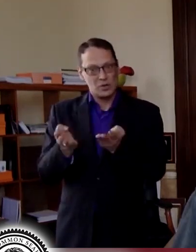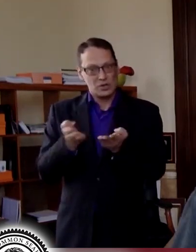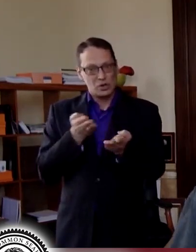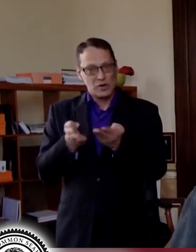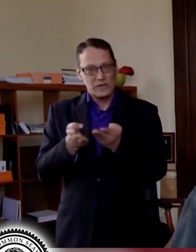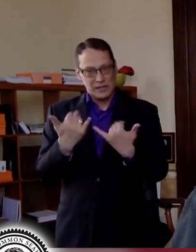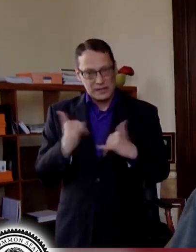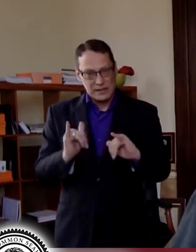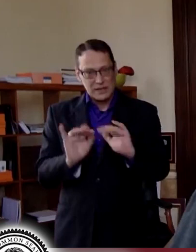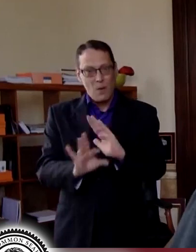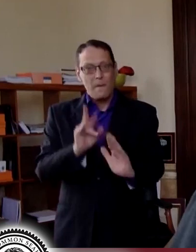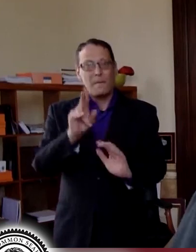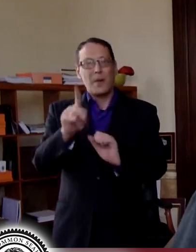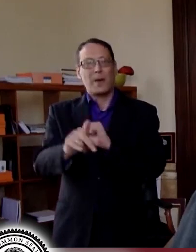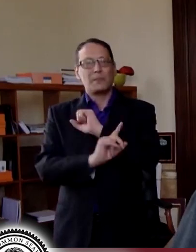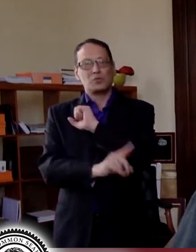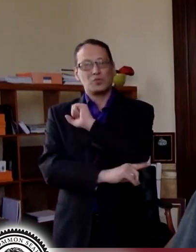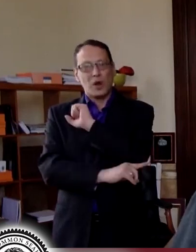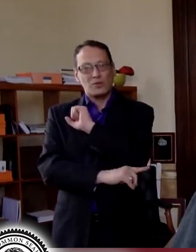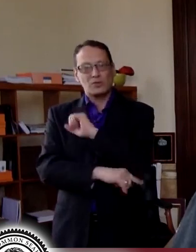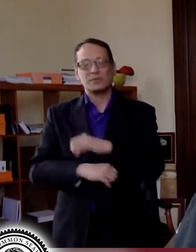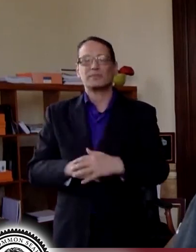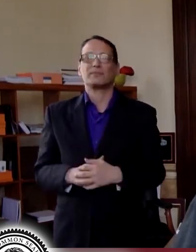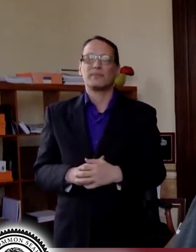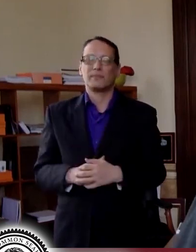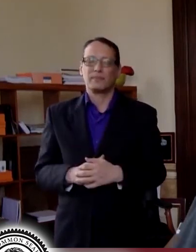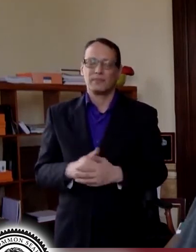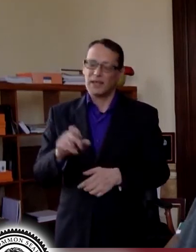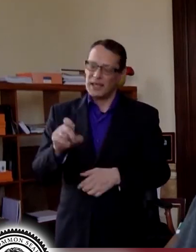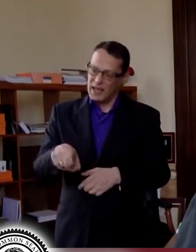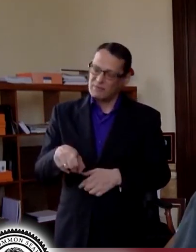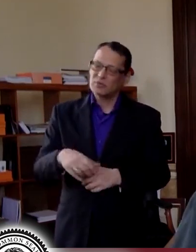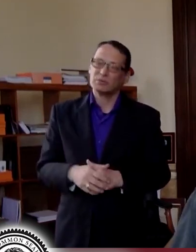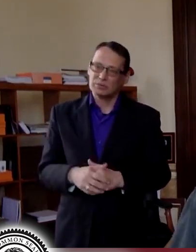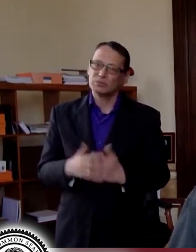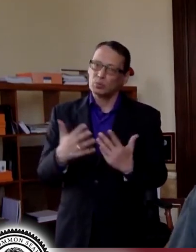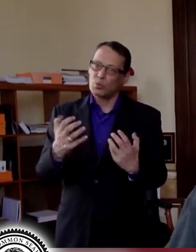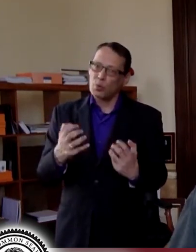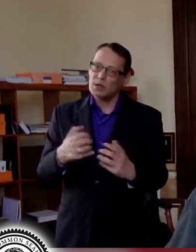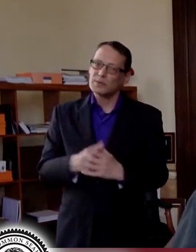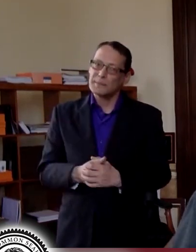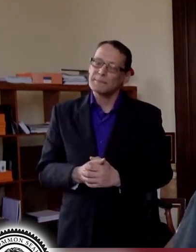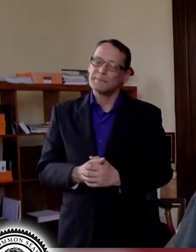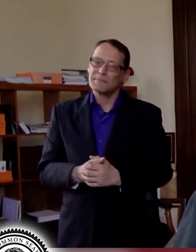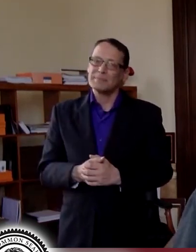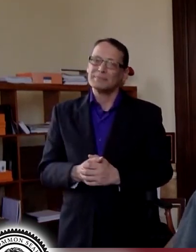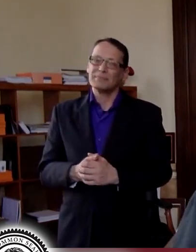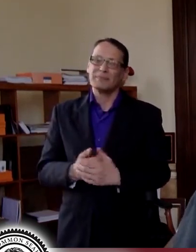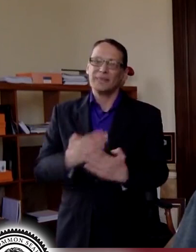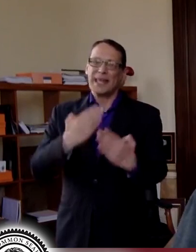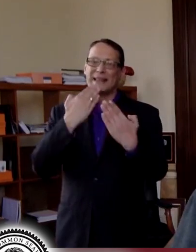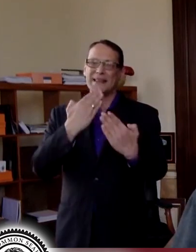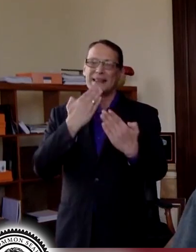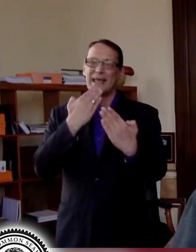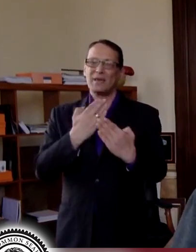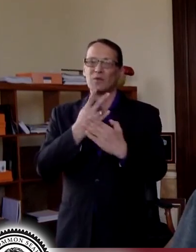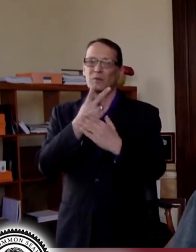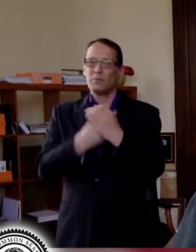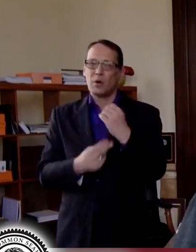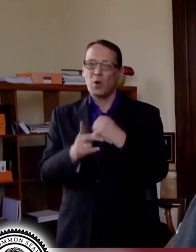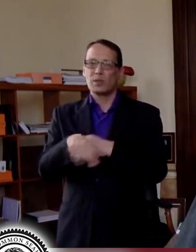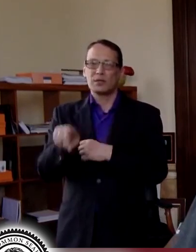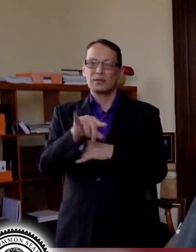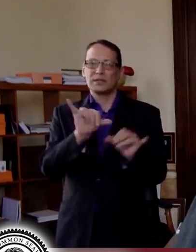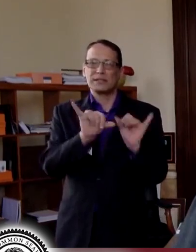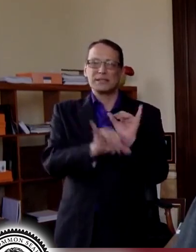going to pick up your trash. We have to, we need to, we want to. And so thank you both to those of you staying home.